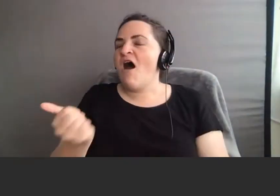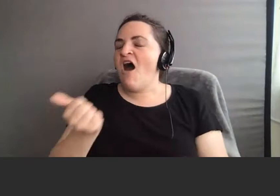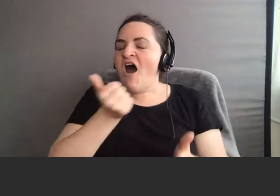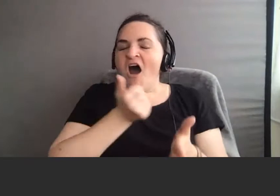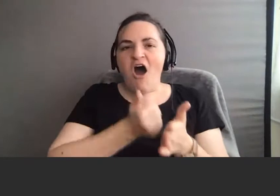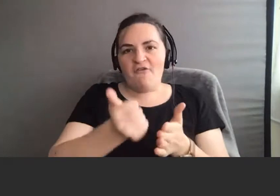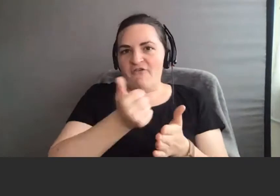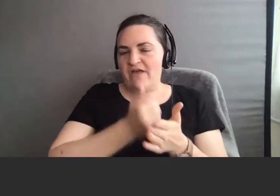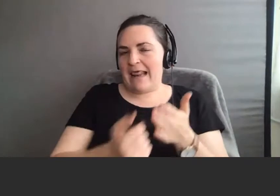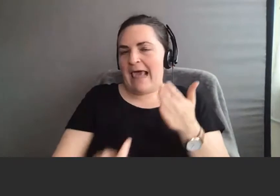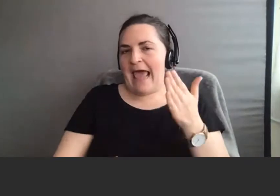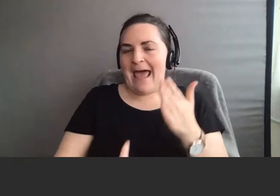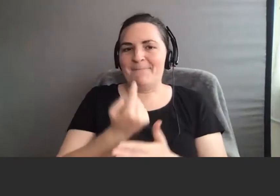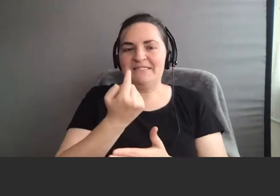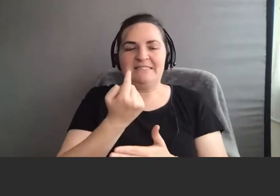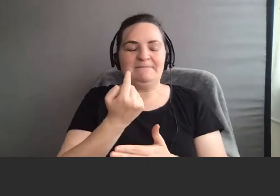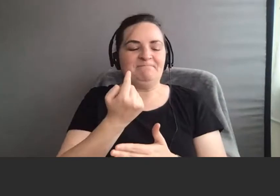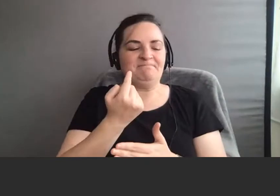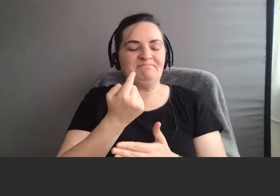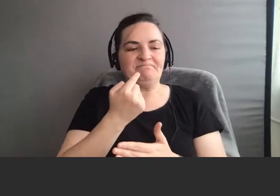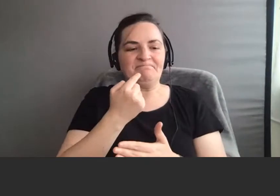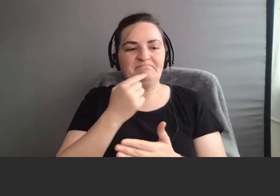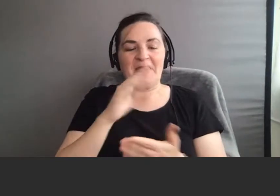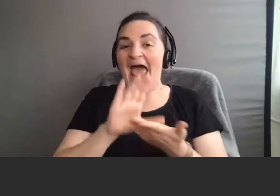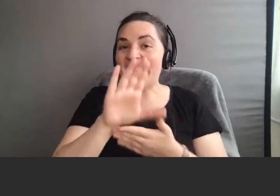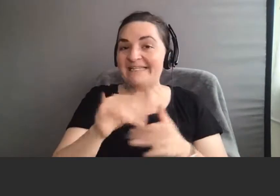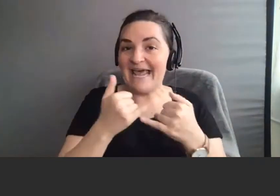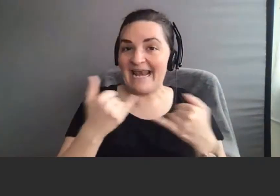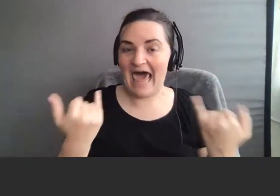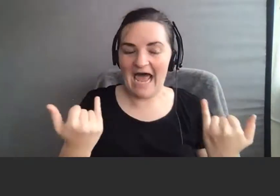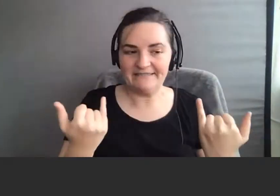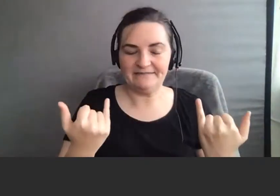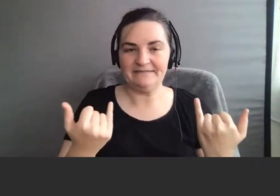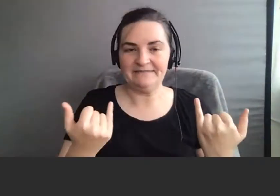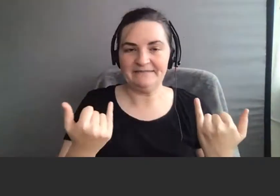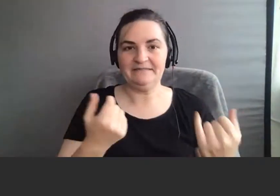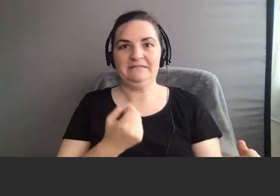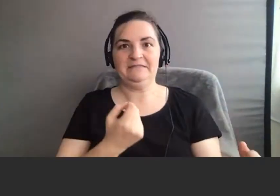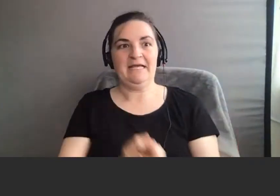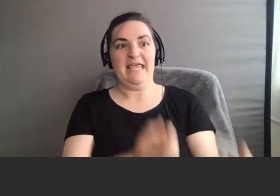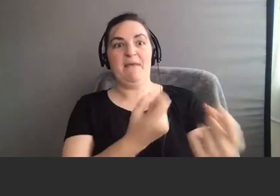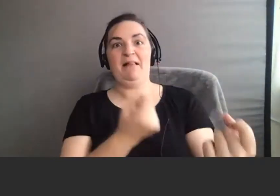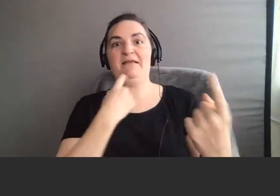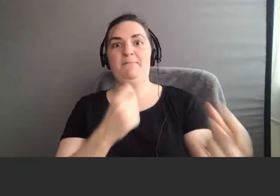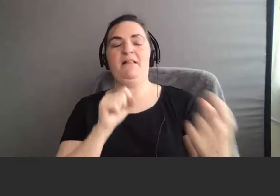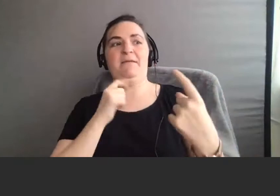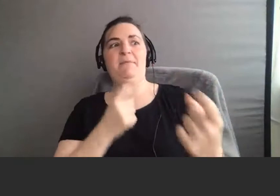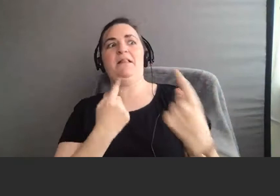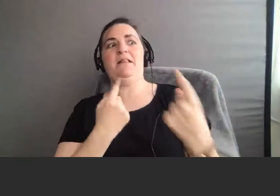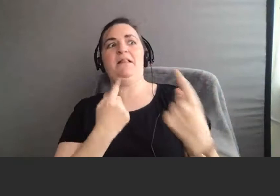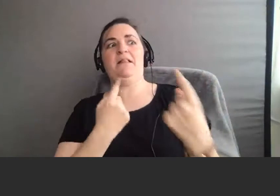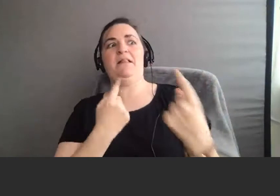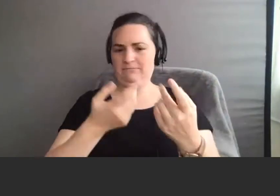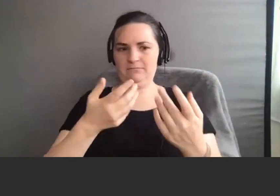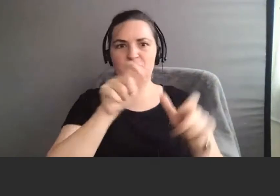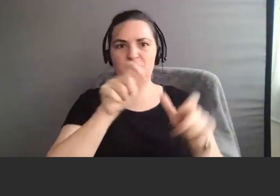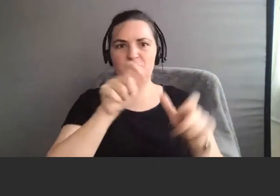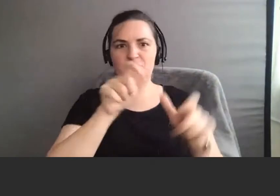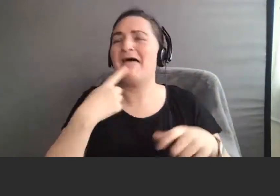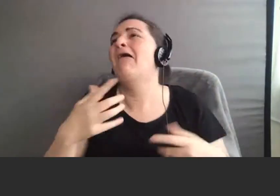usually about 5 minutes after the hand-in deadline, saying, Andrew, my whole life is falling apart. All of